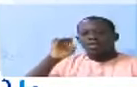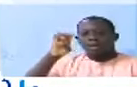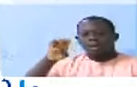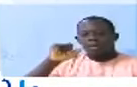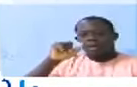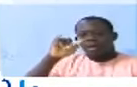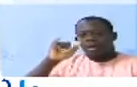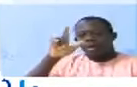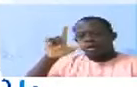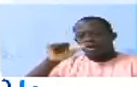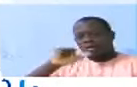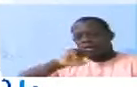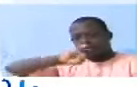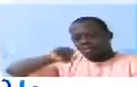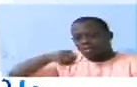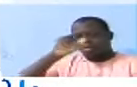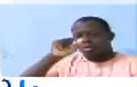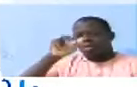was there.